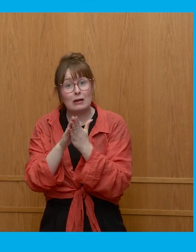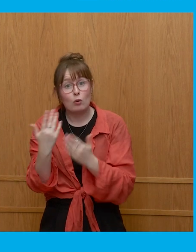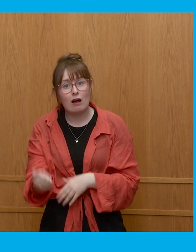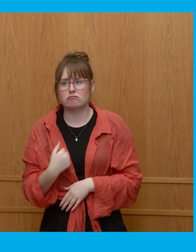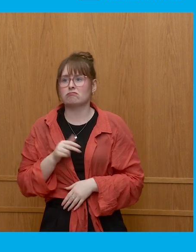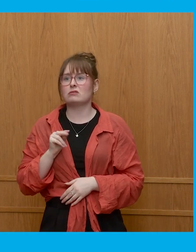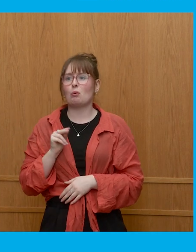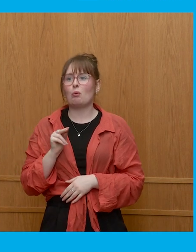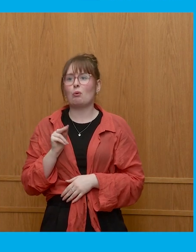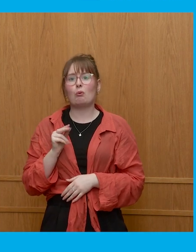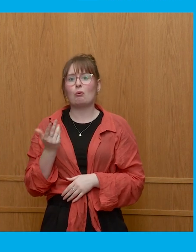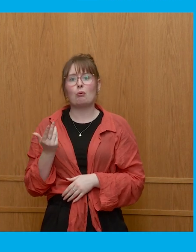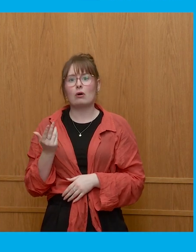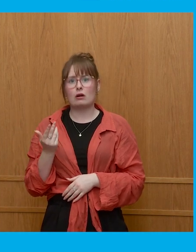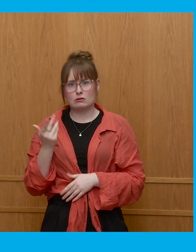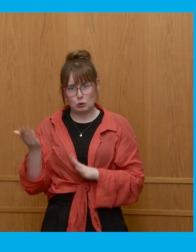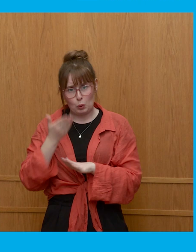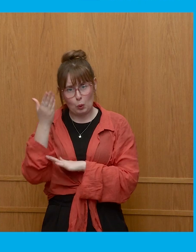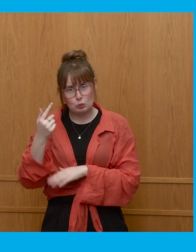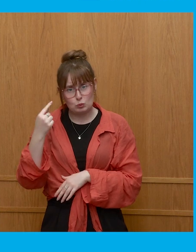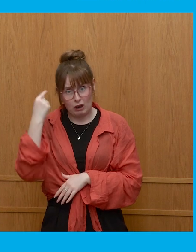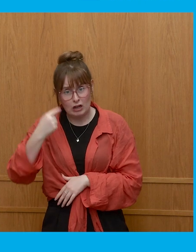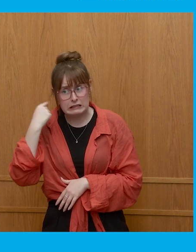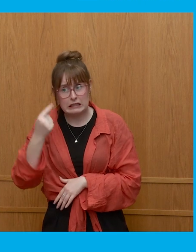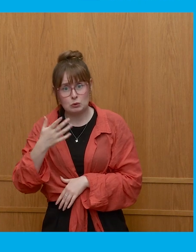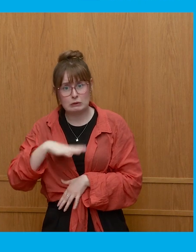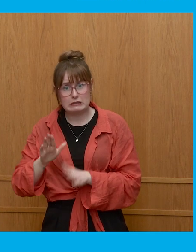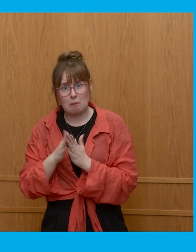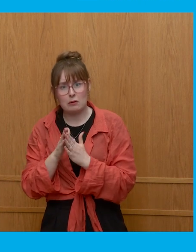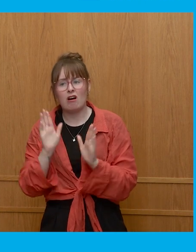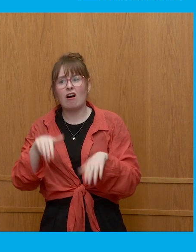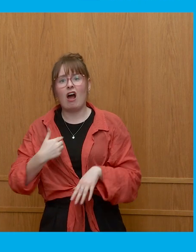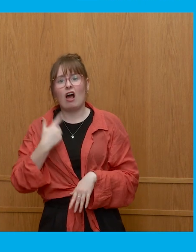no." I said, "You're going to London. You need a passport." "Oh, I